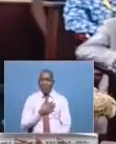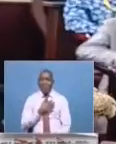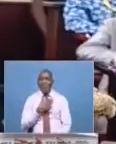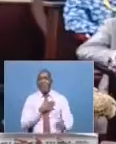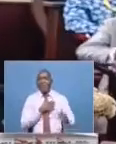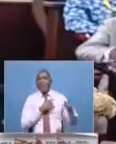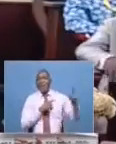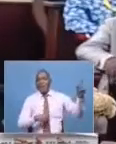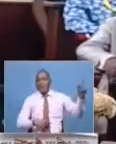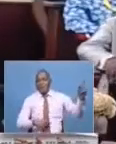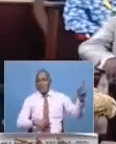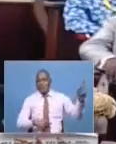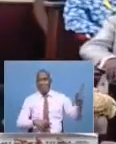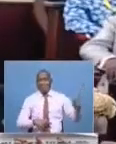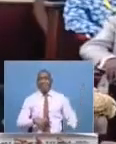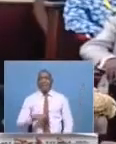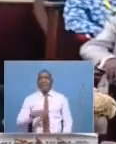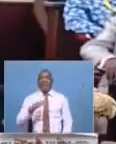our submission